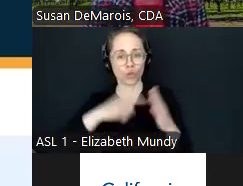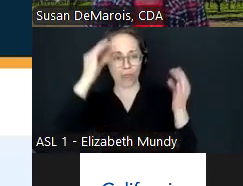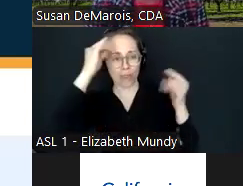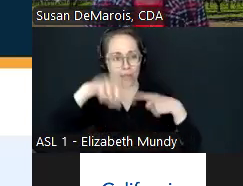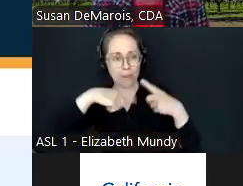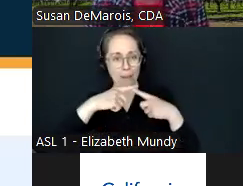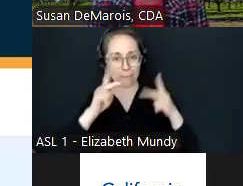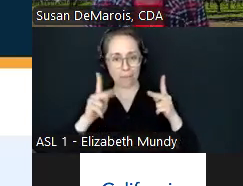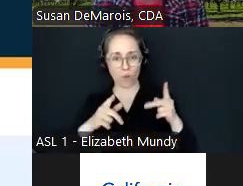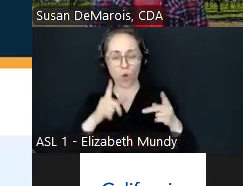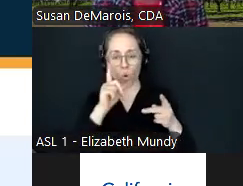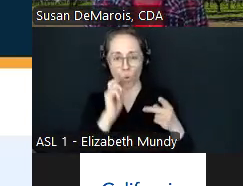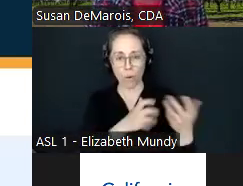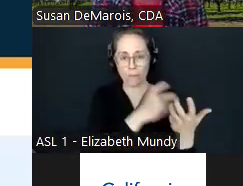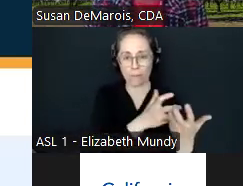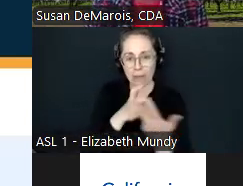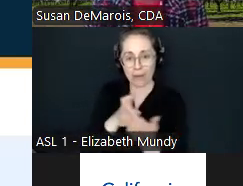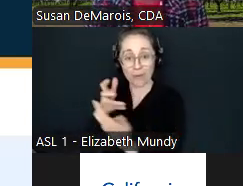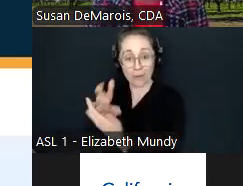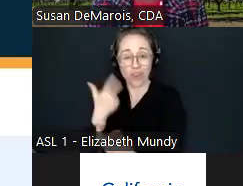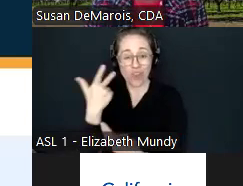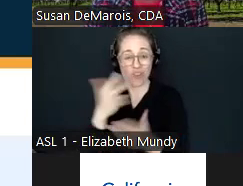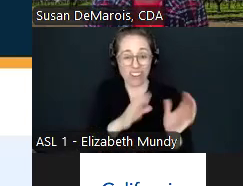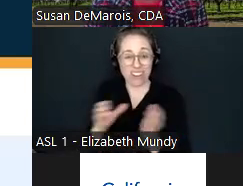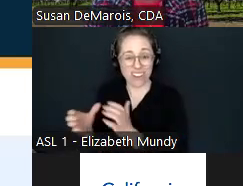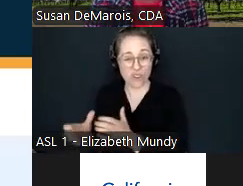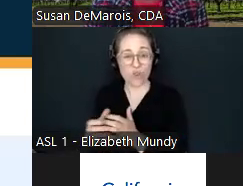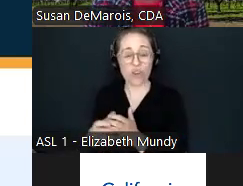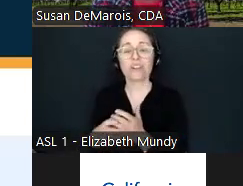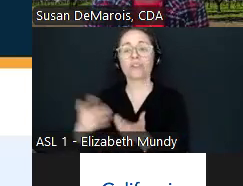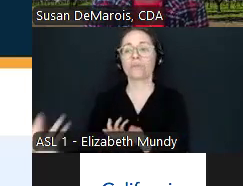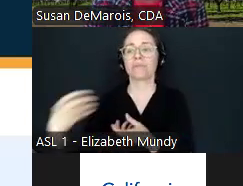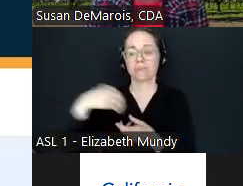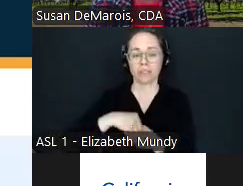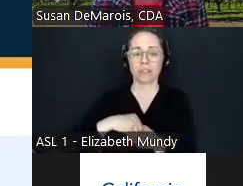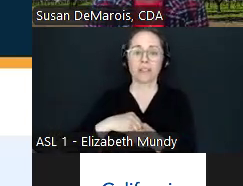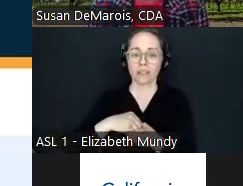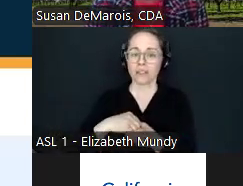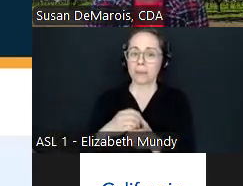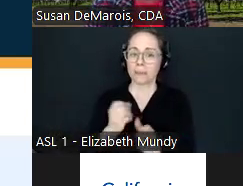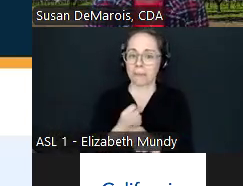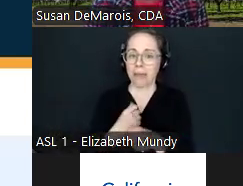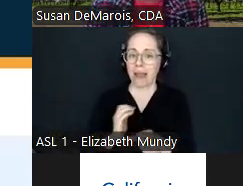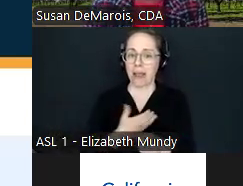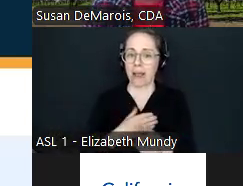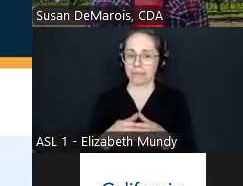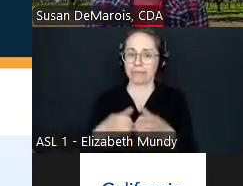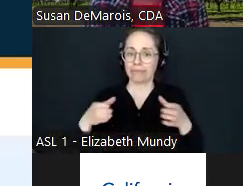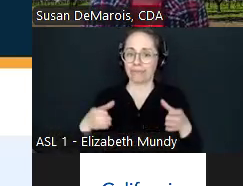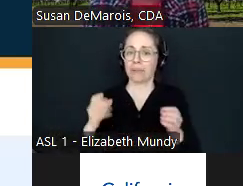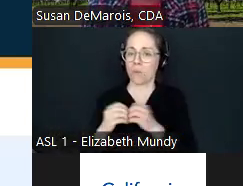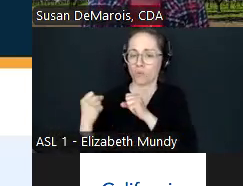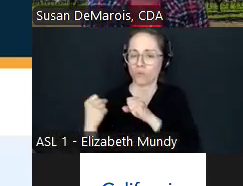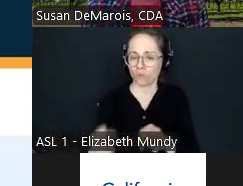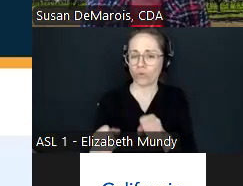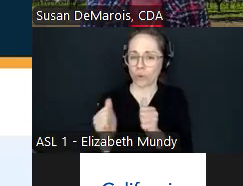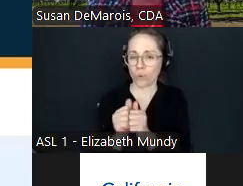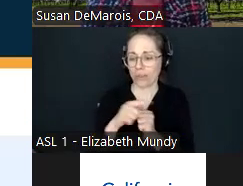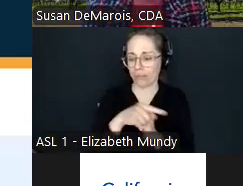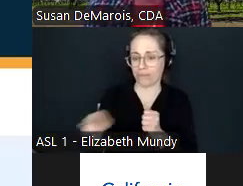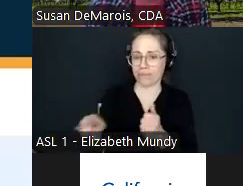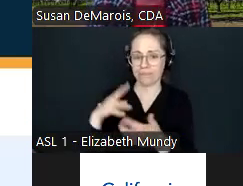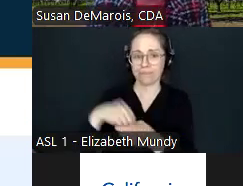those areas that can really strengthen representation on those fronts. So that's just